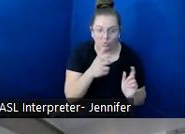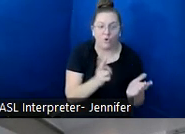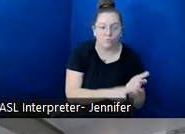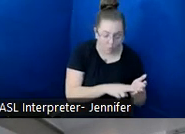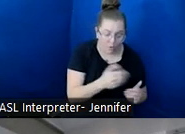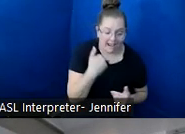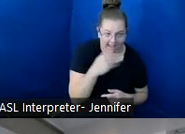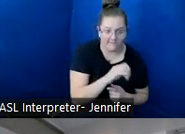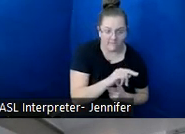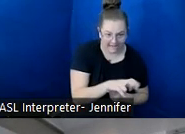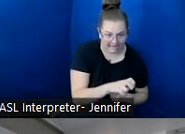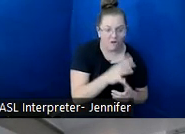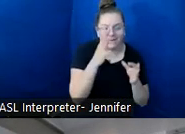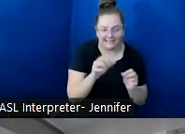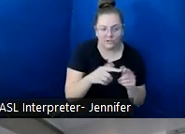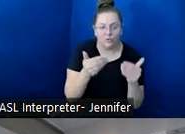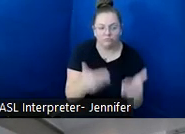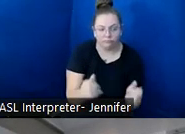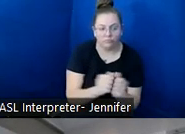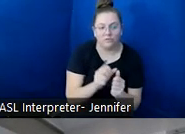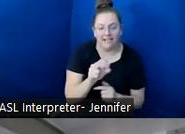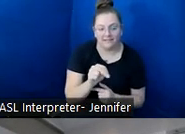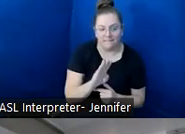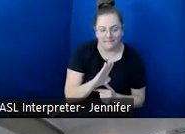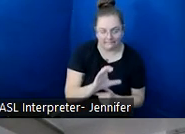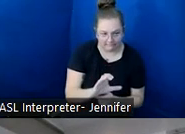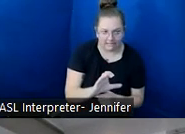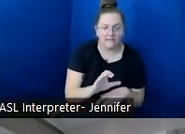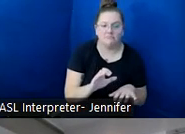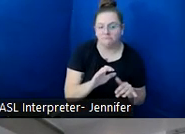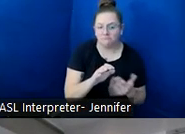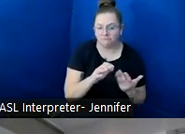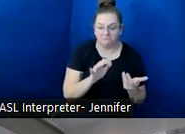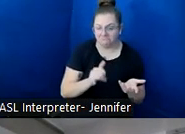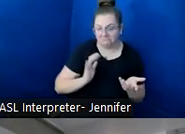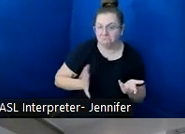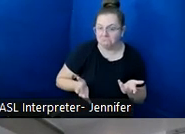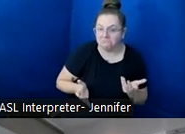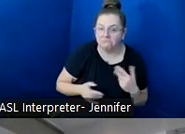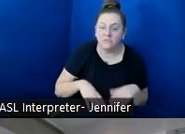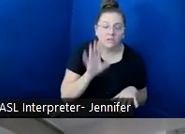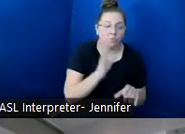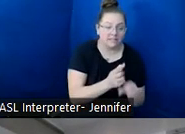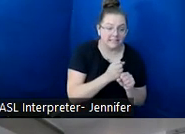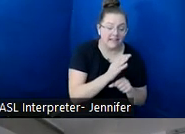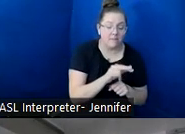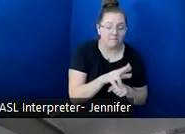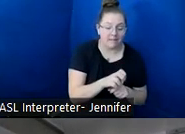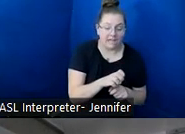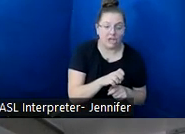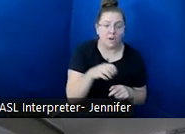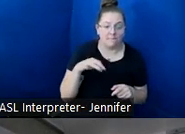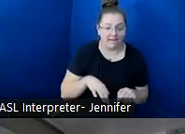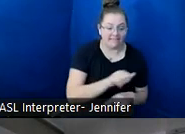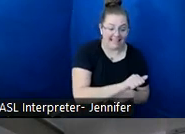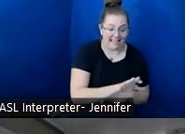the SNBC non-integrated side, which is fine. It's a choice they make. They receive their Medicare benefits, Part A and B,